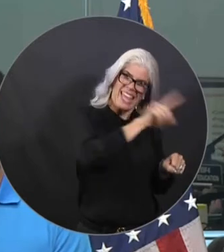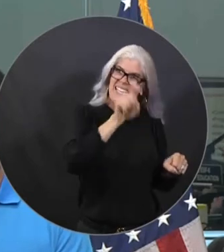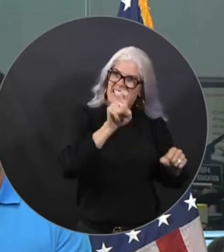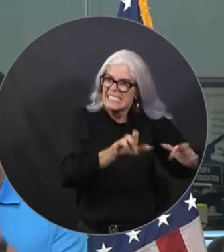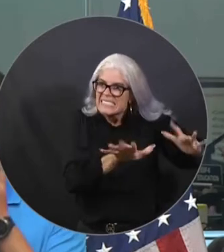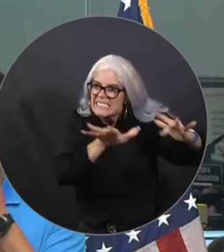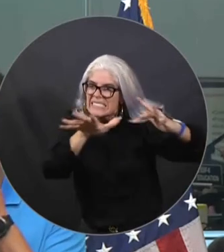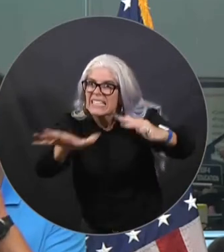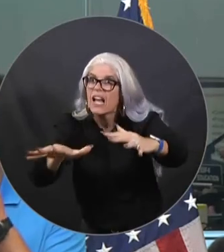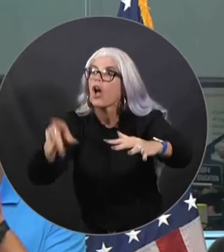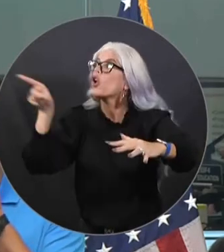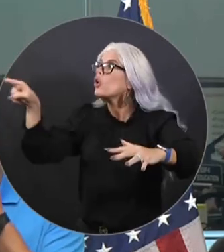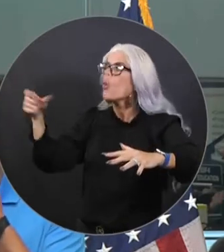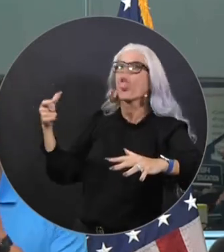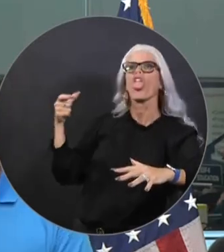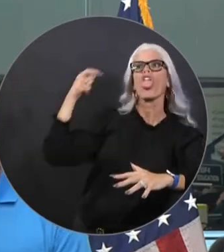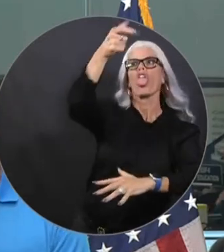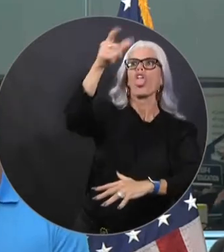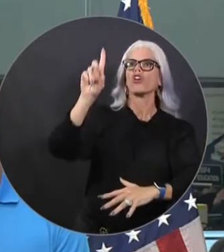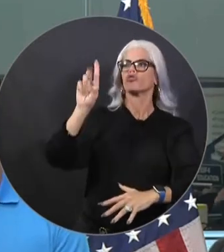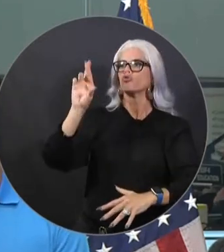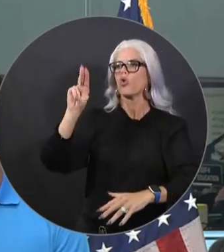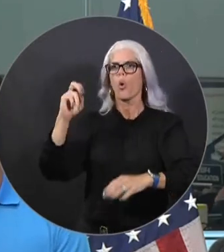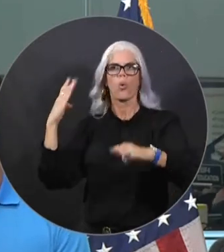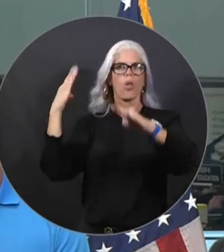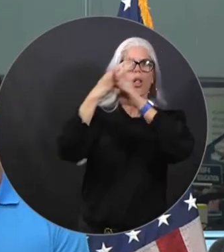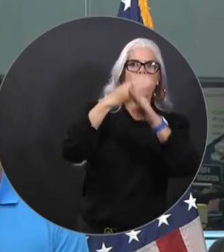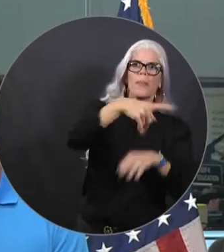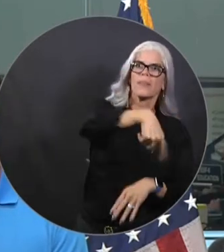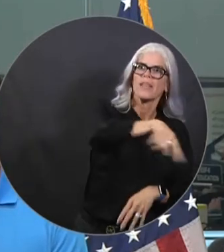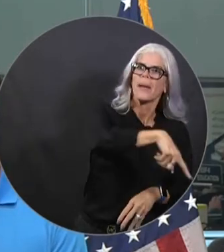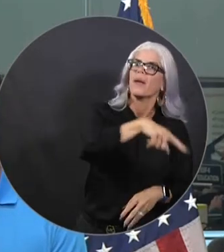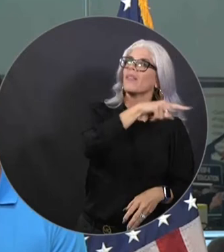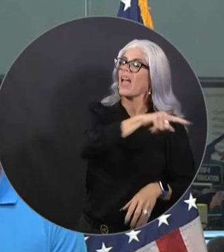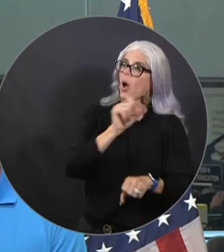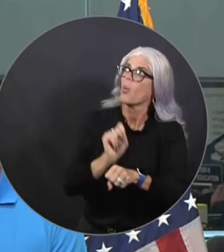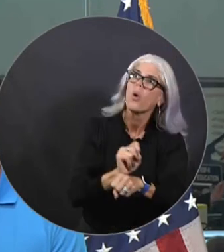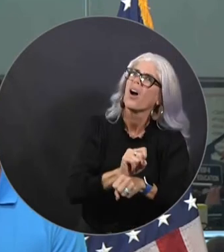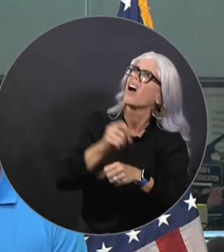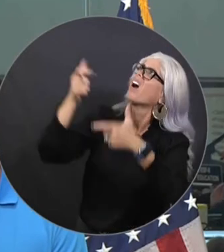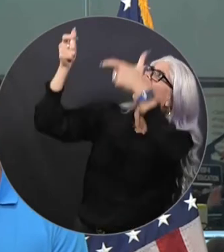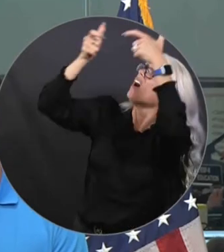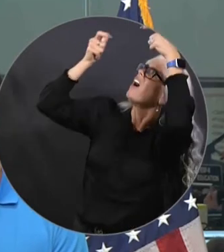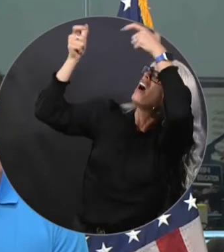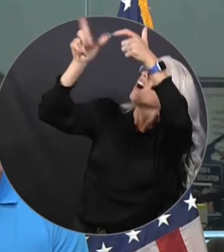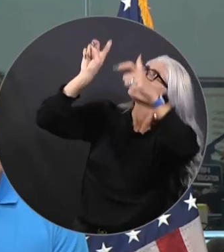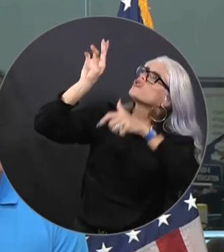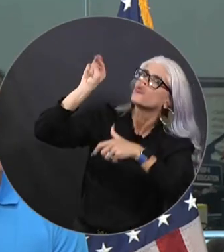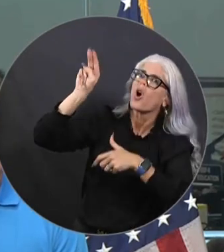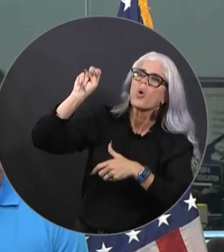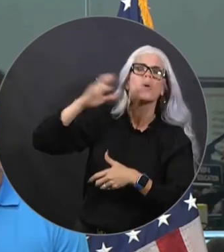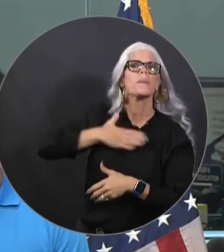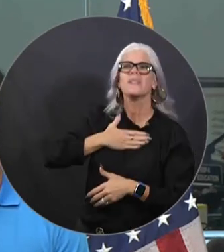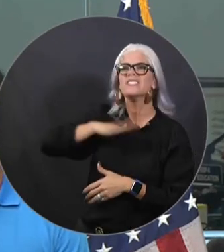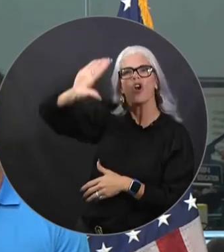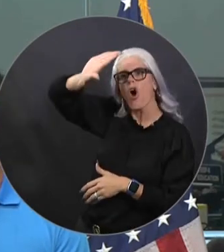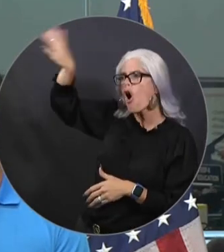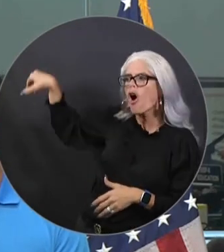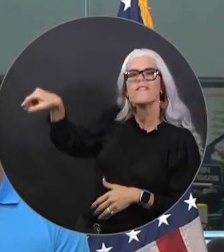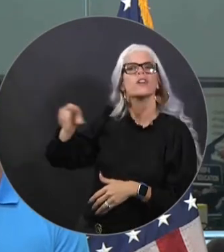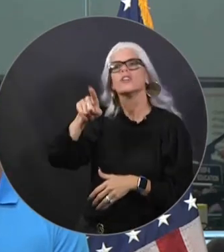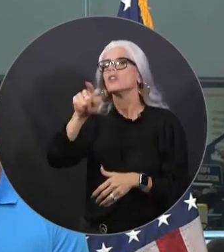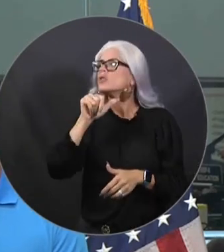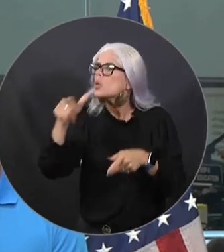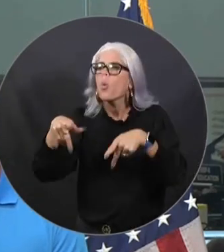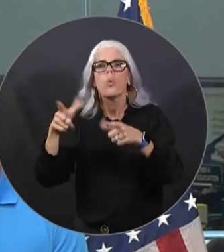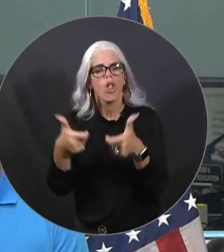drone or your drone, they have to stop working. Please stay out of the area and